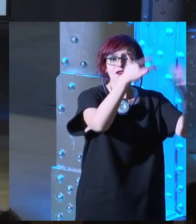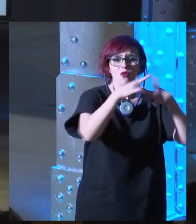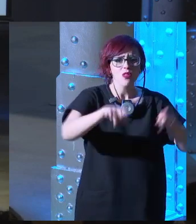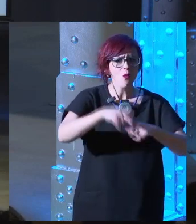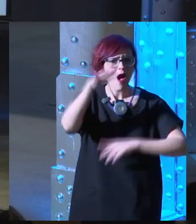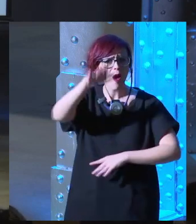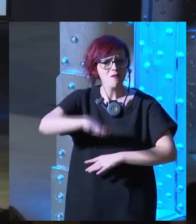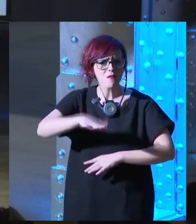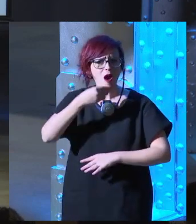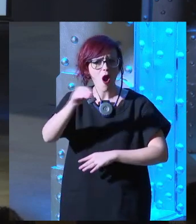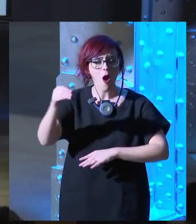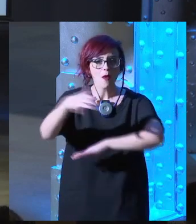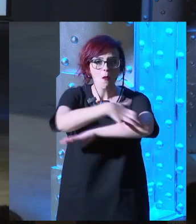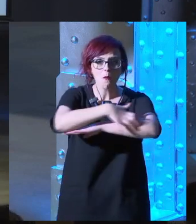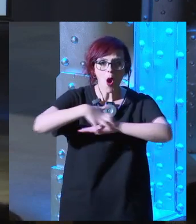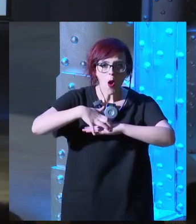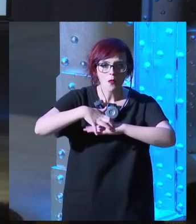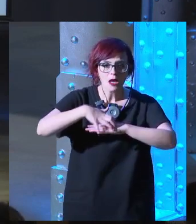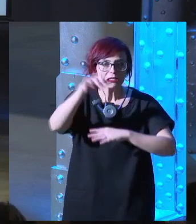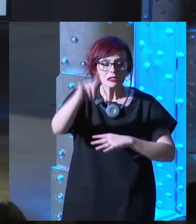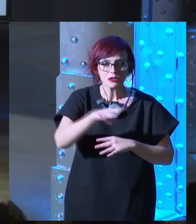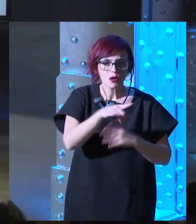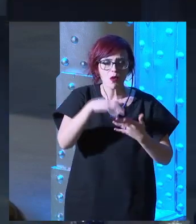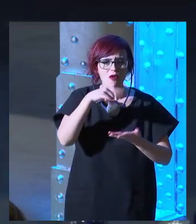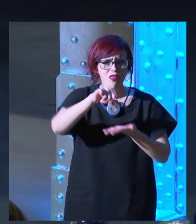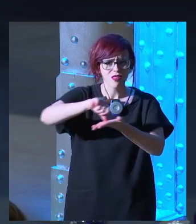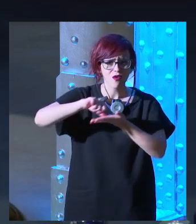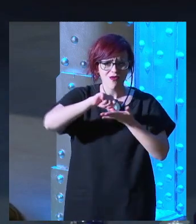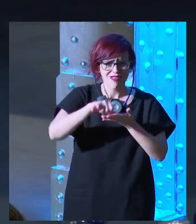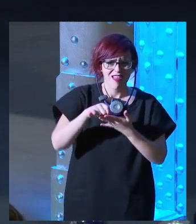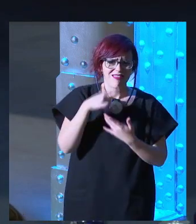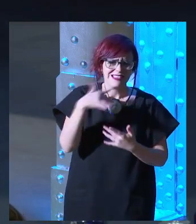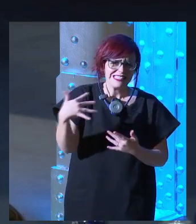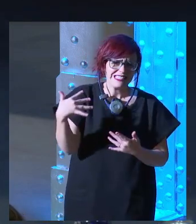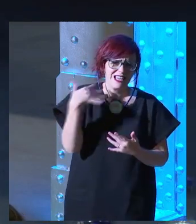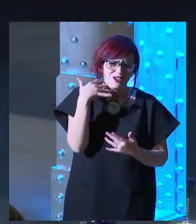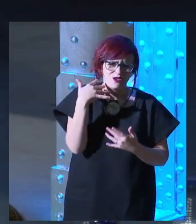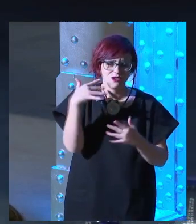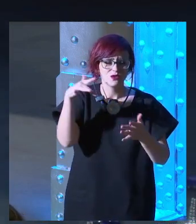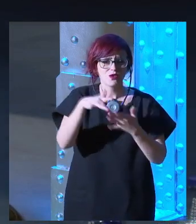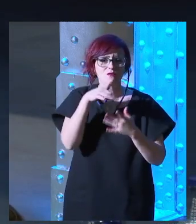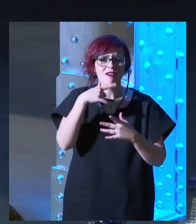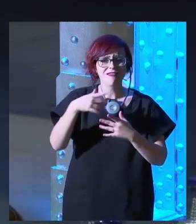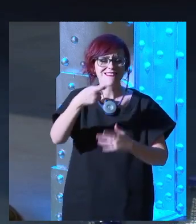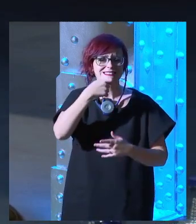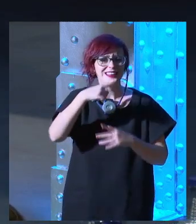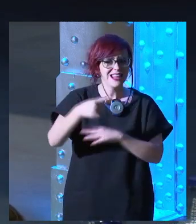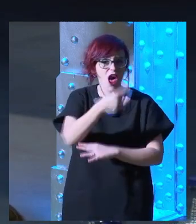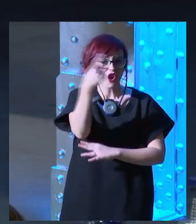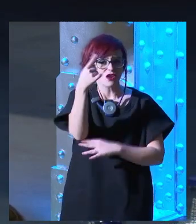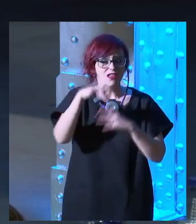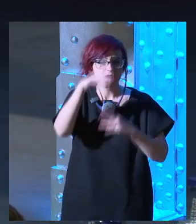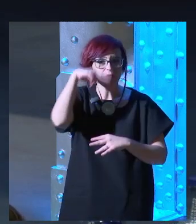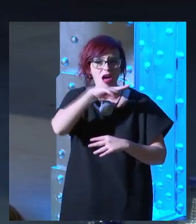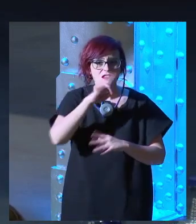northern town with crazy parents. I wanted to be the hero of my own life. And